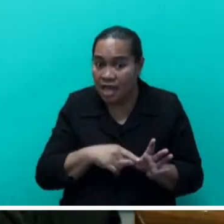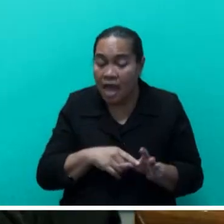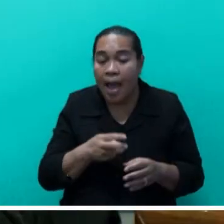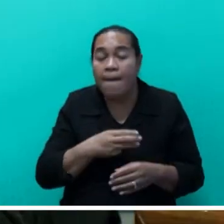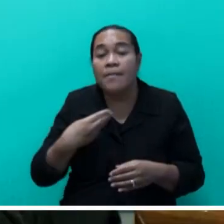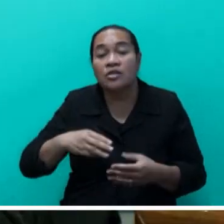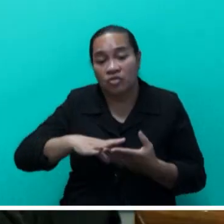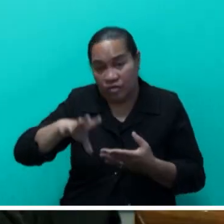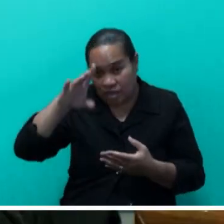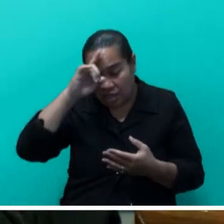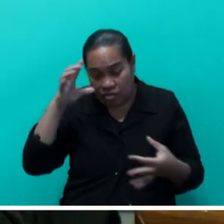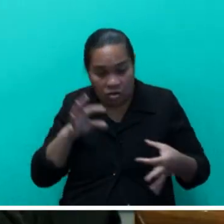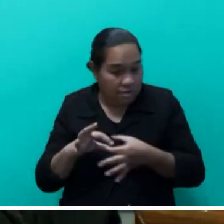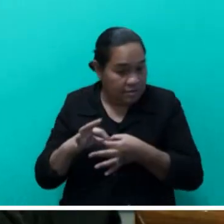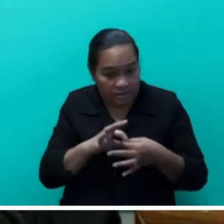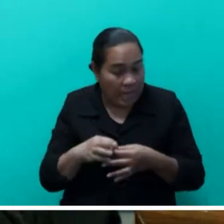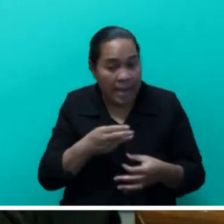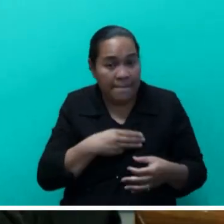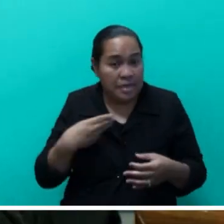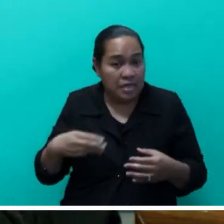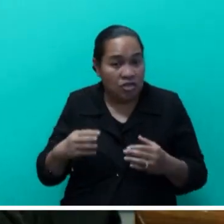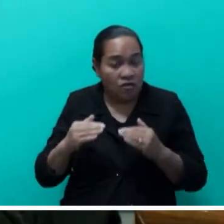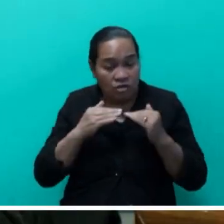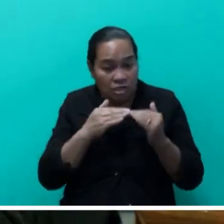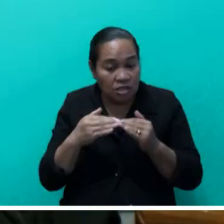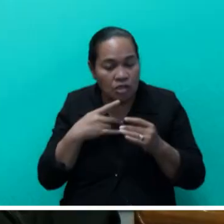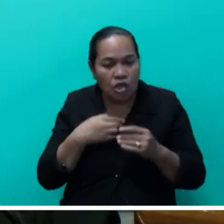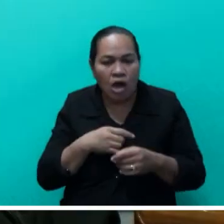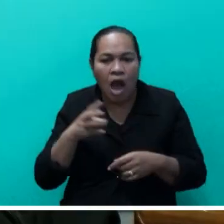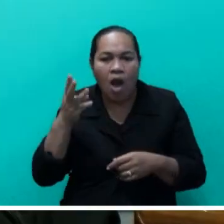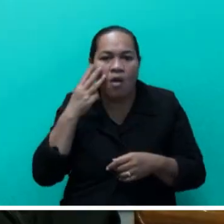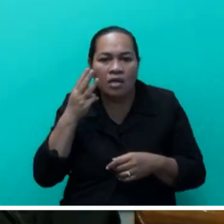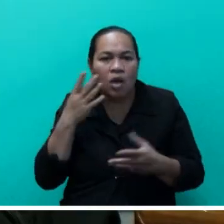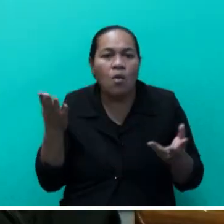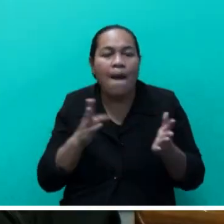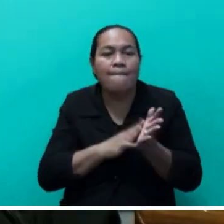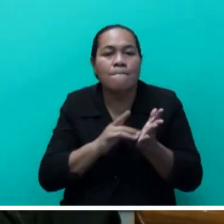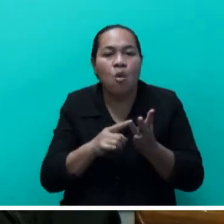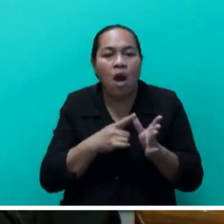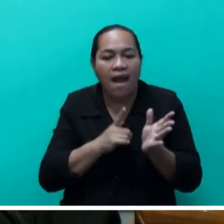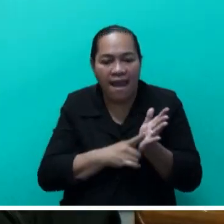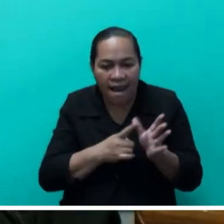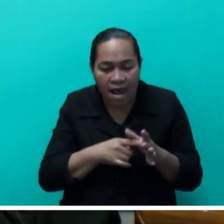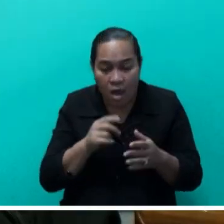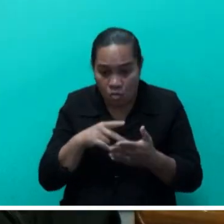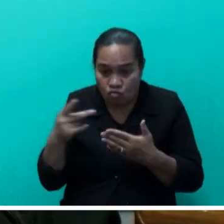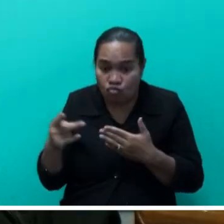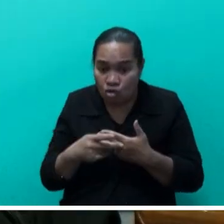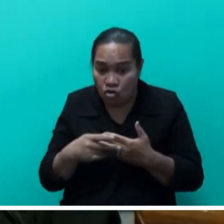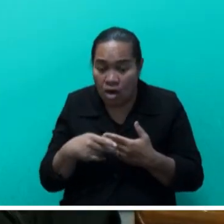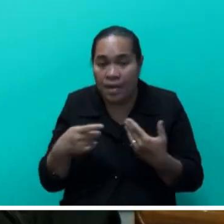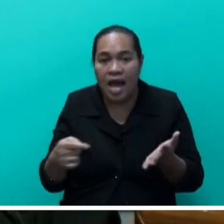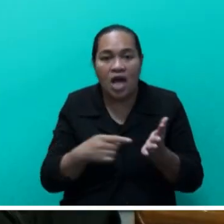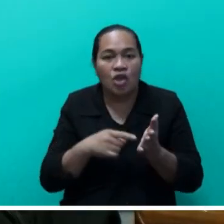in collaboration with the Ministry of Justice, conducted an outreach program in Samoala. This program provided the village of